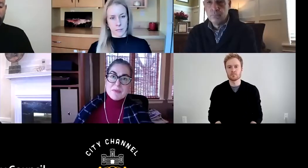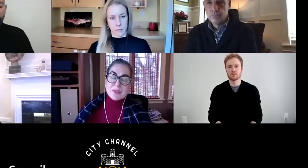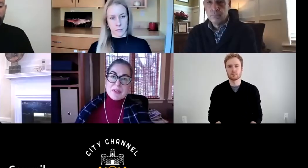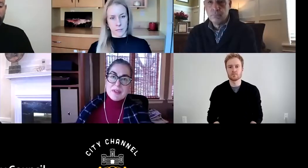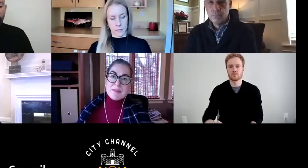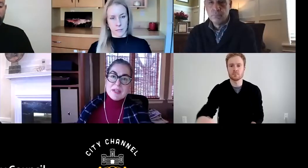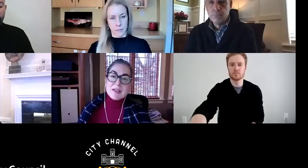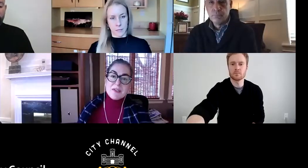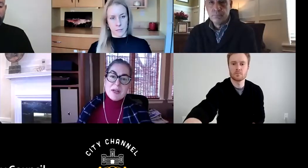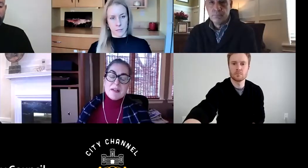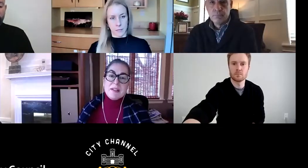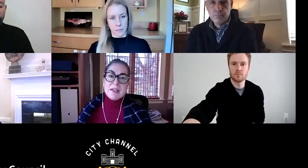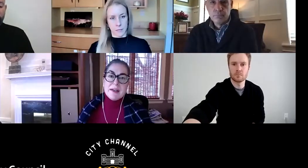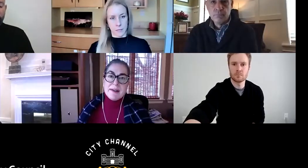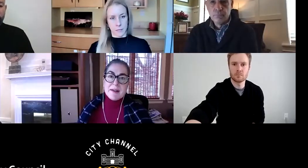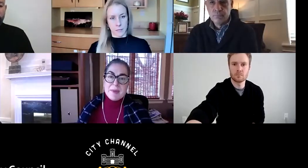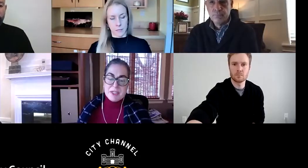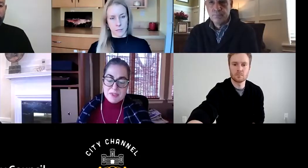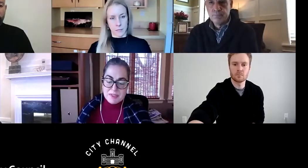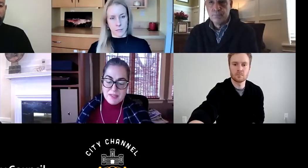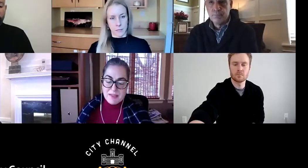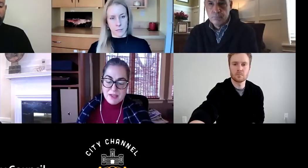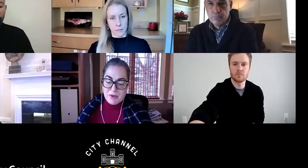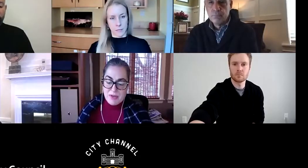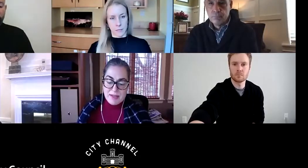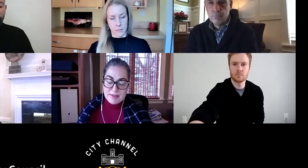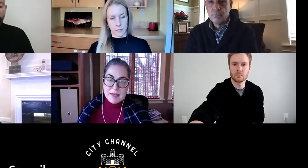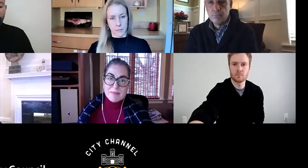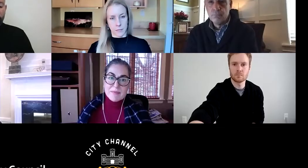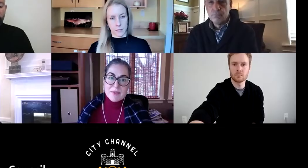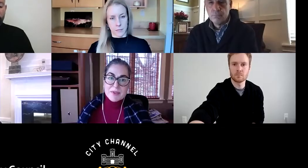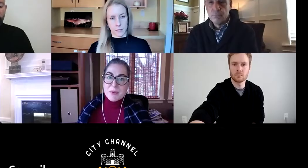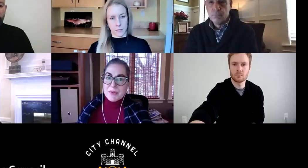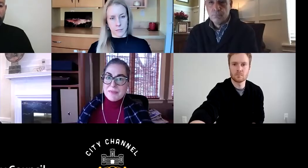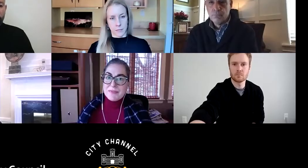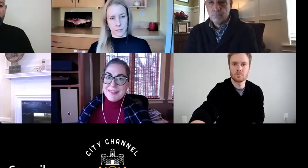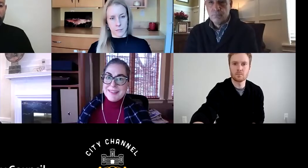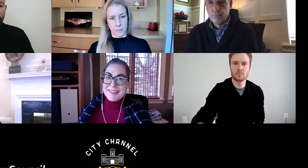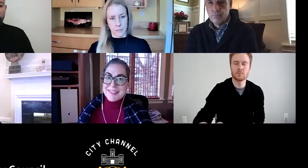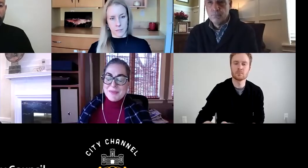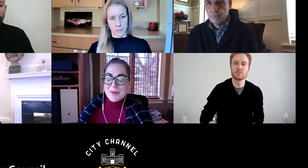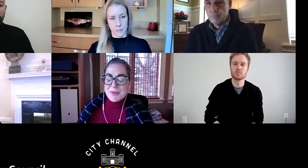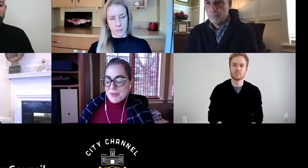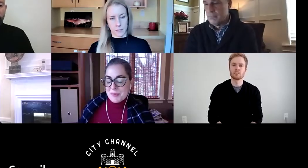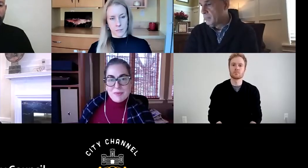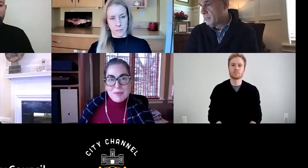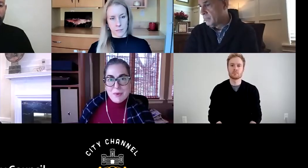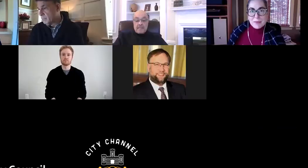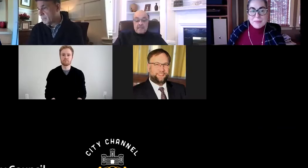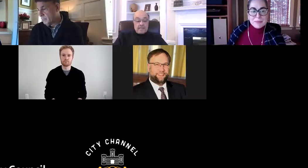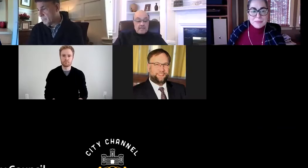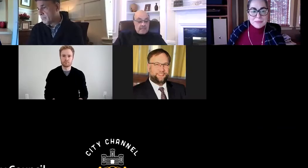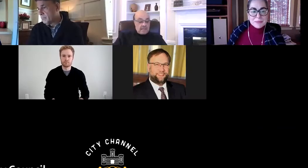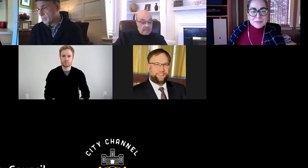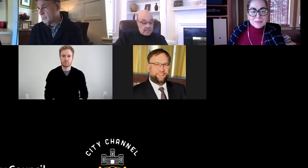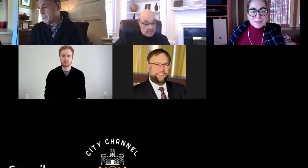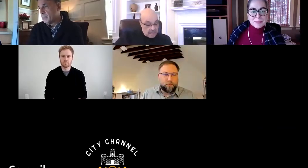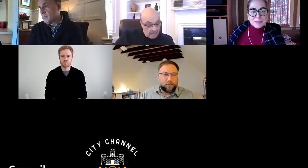language is the same as the ballot, is it not? Councilman Burgess mentioned that this was kind of